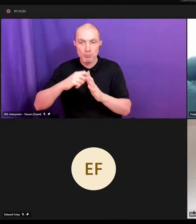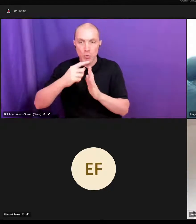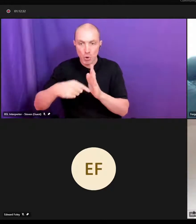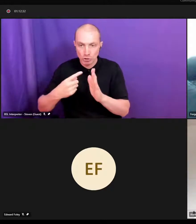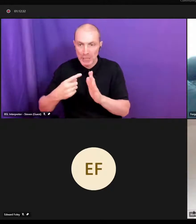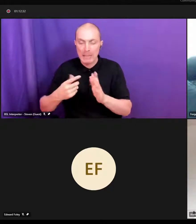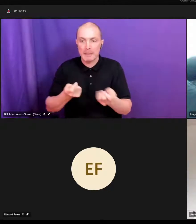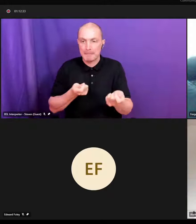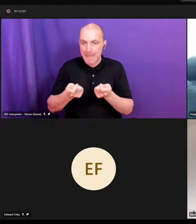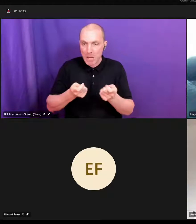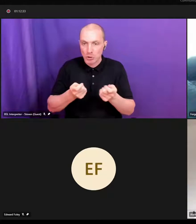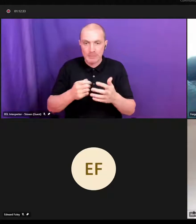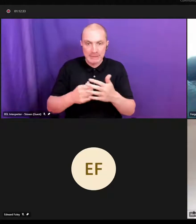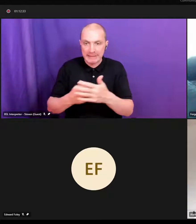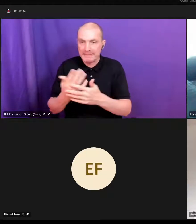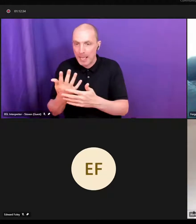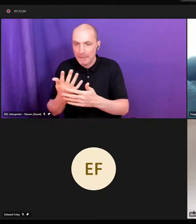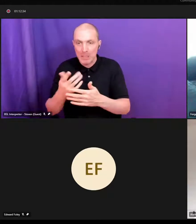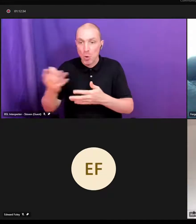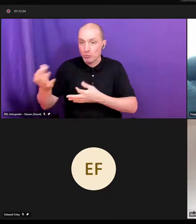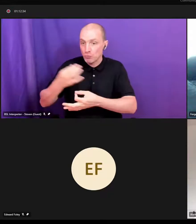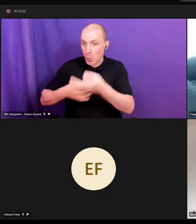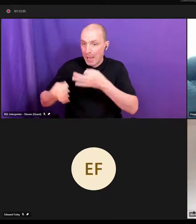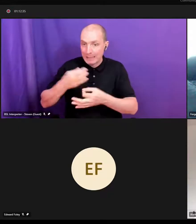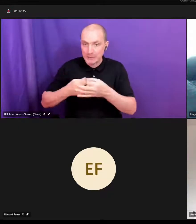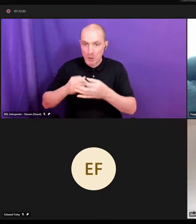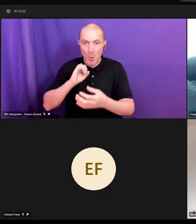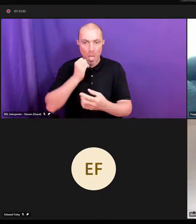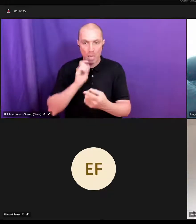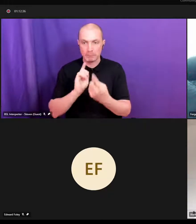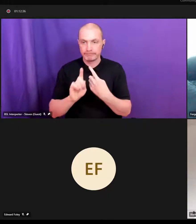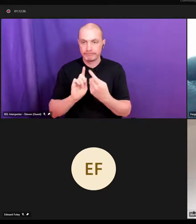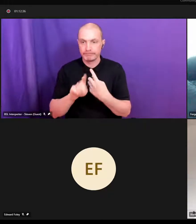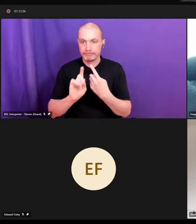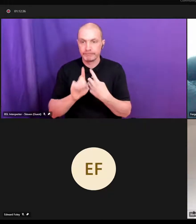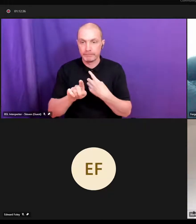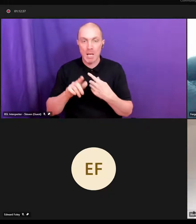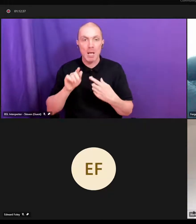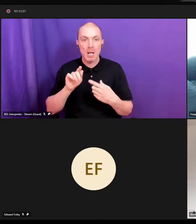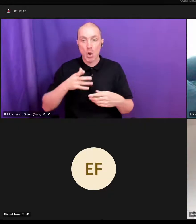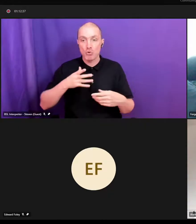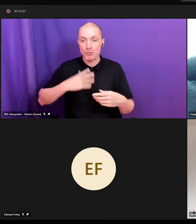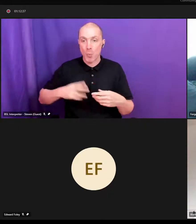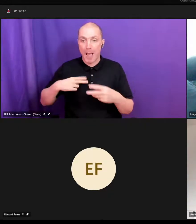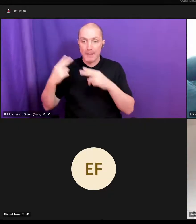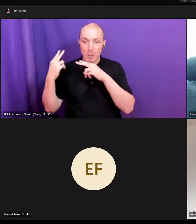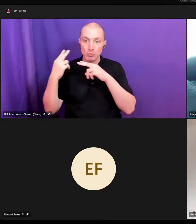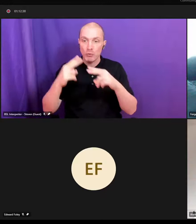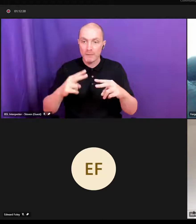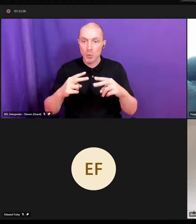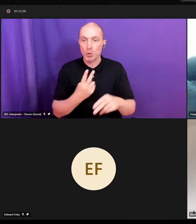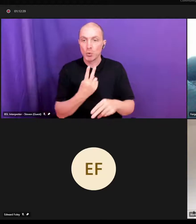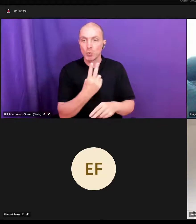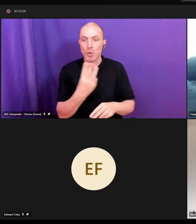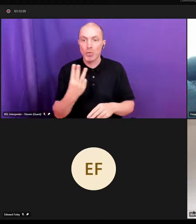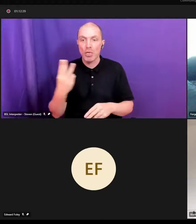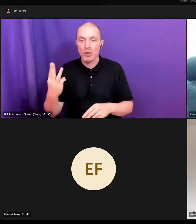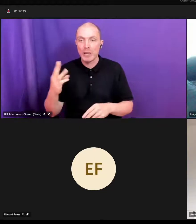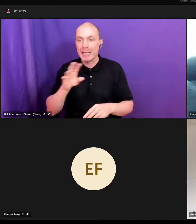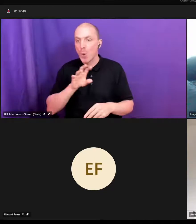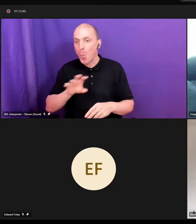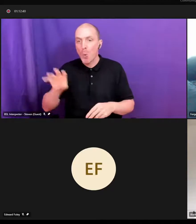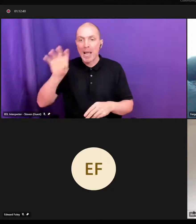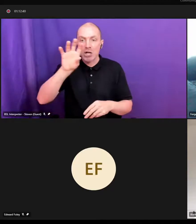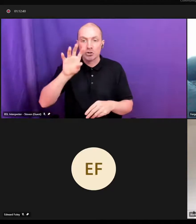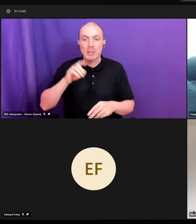developing and programming additional requests as they're received. Given the requirement to review all 233 locations, develop detailed plans for the